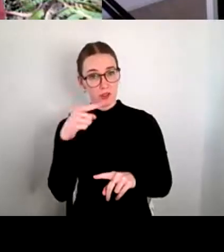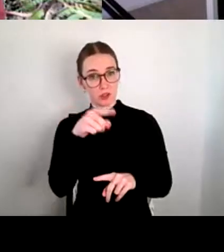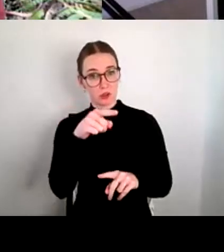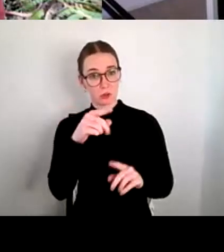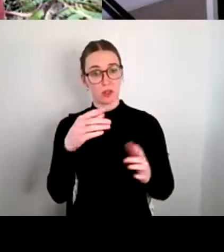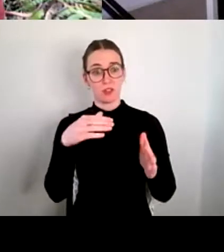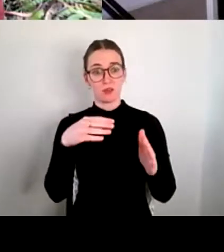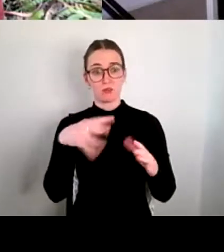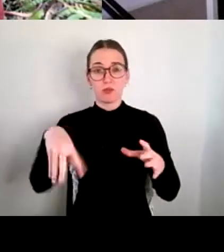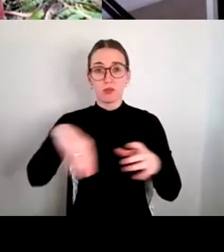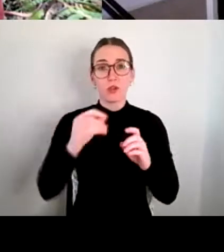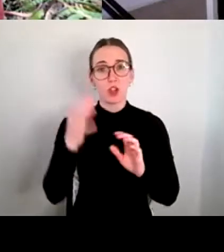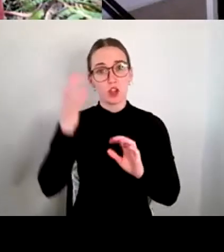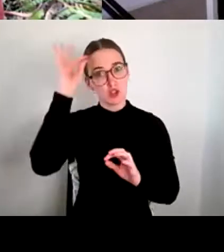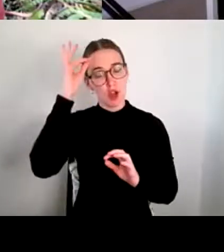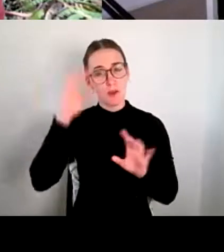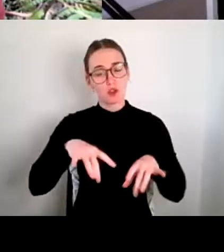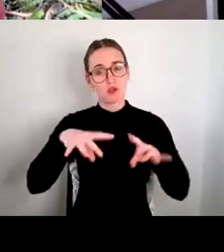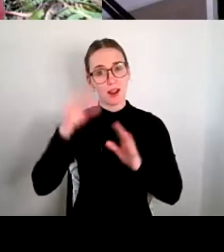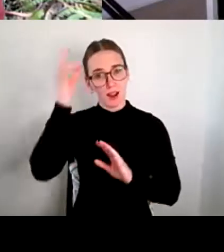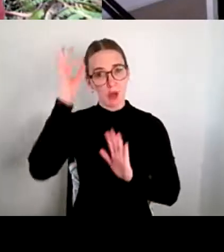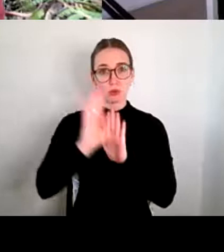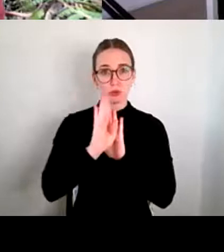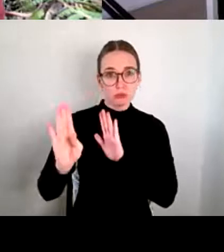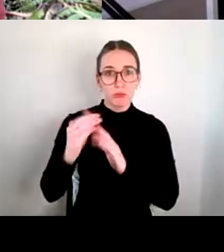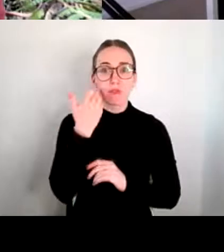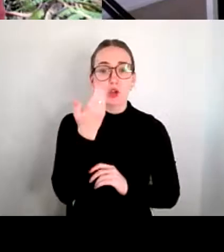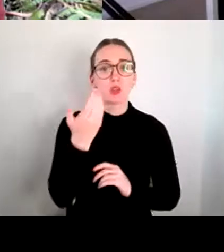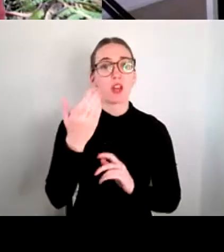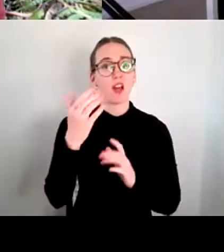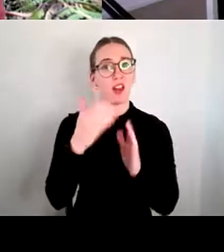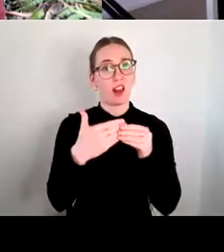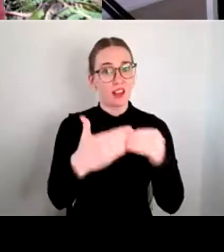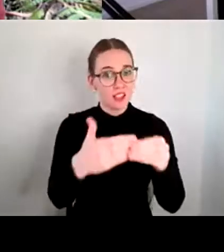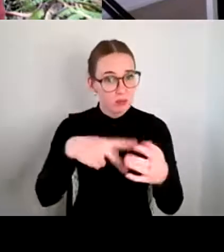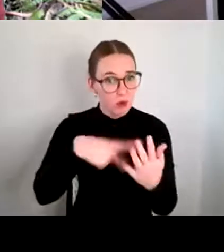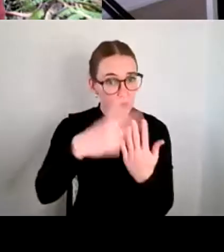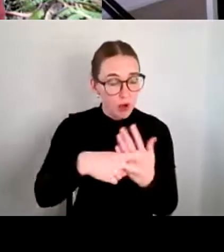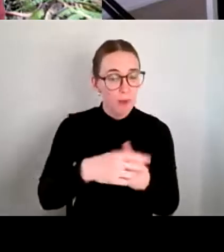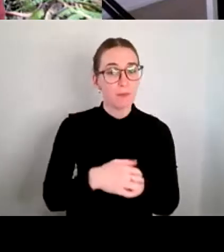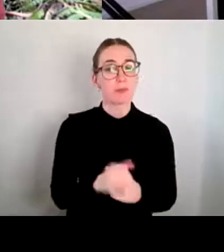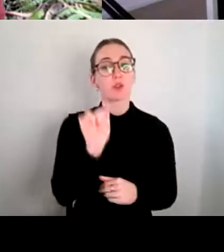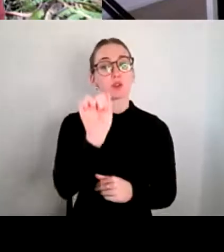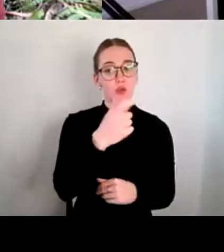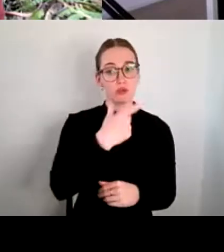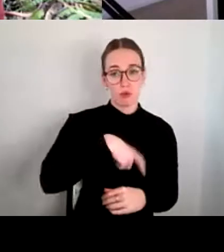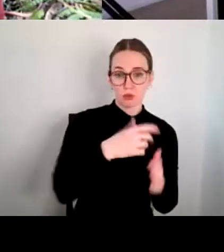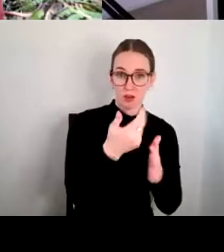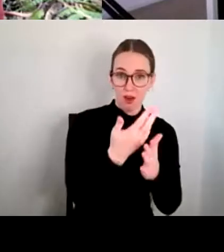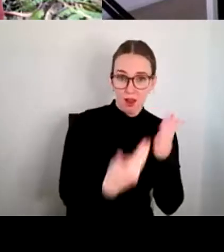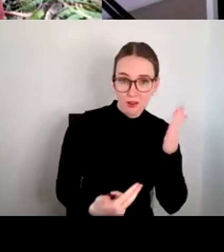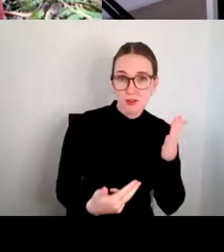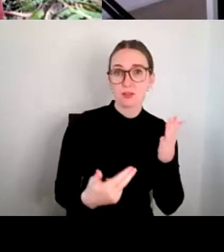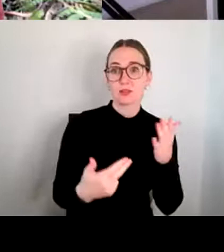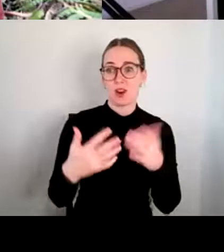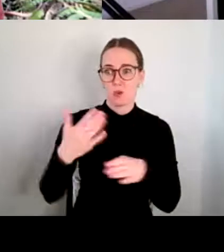Council Future Leaders program, and in your role as an artist and also working within the arts, within arts